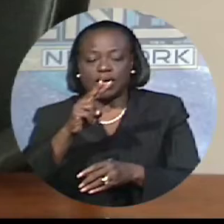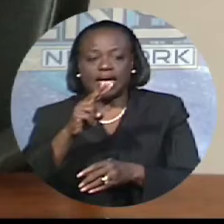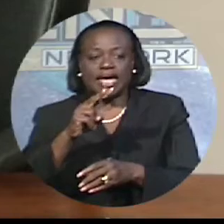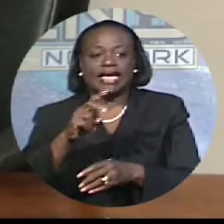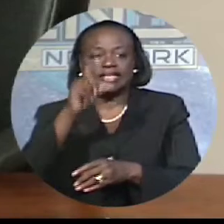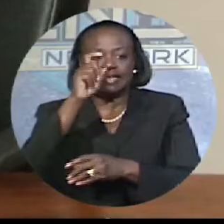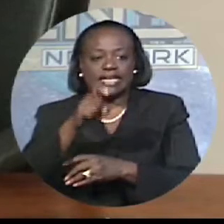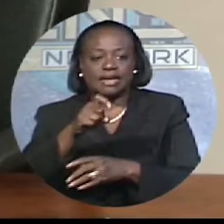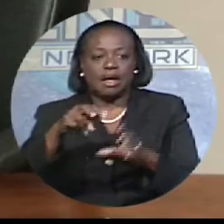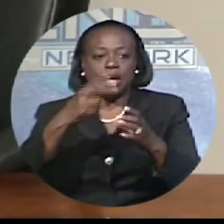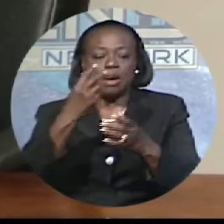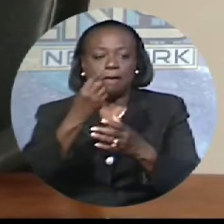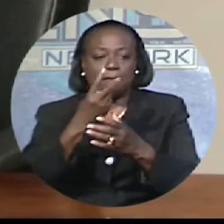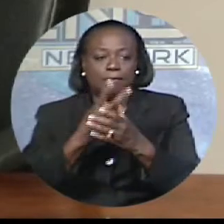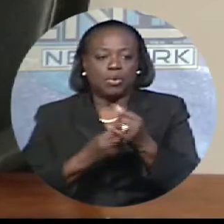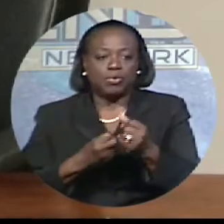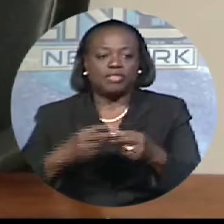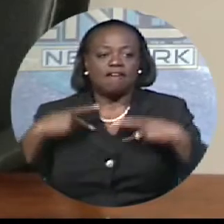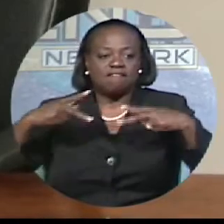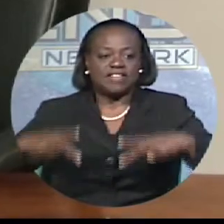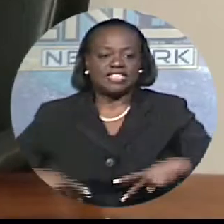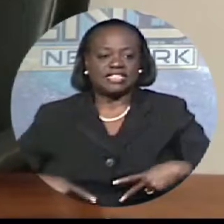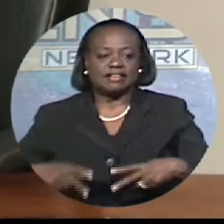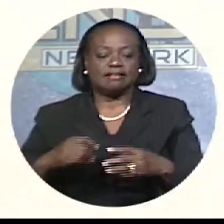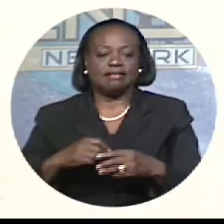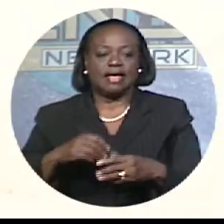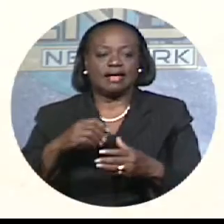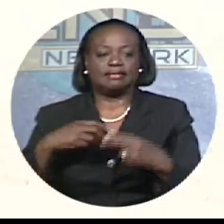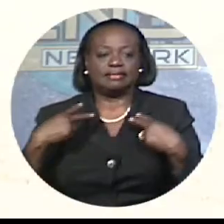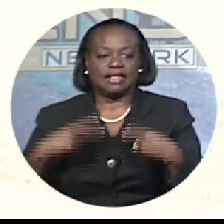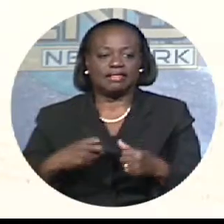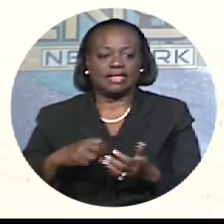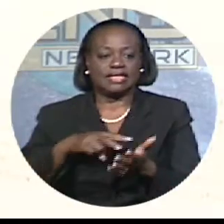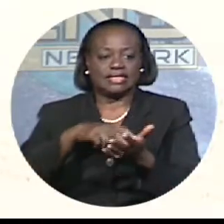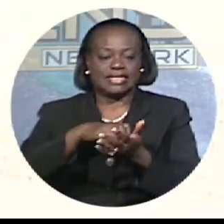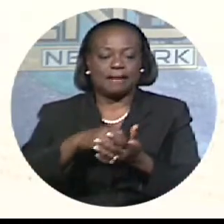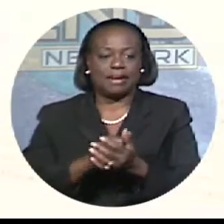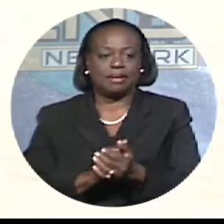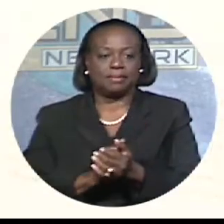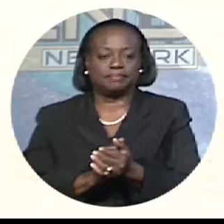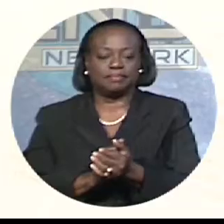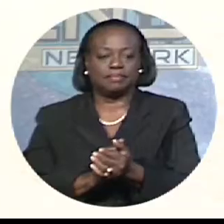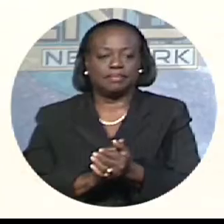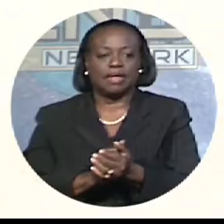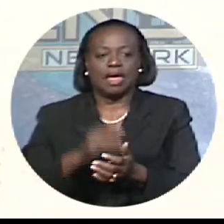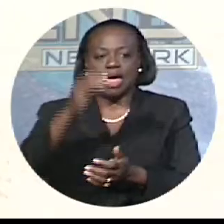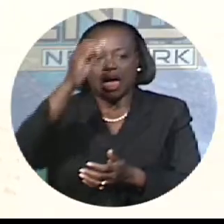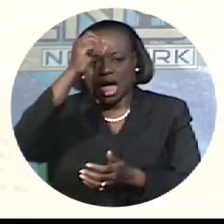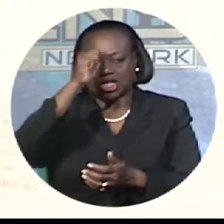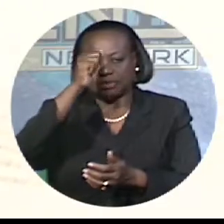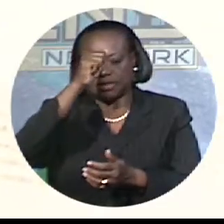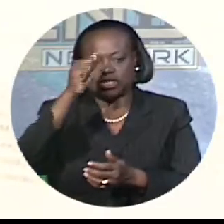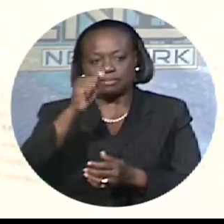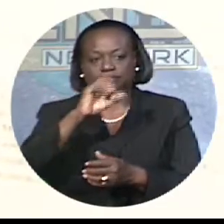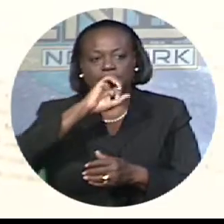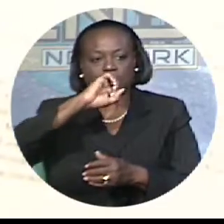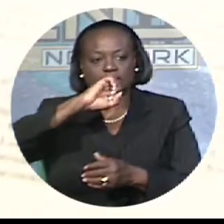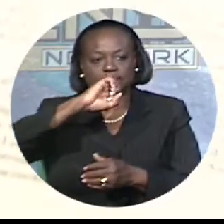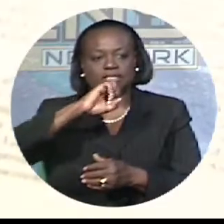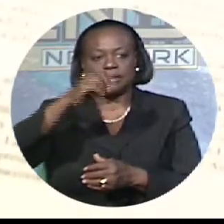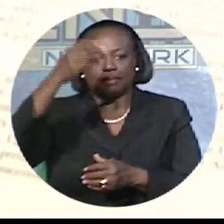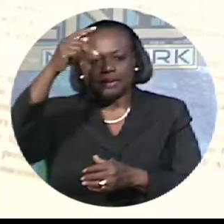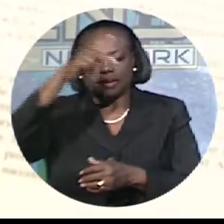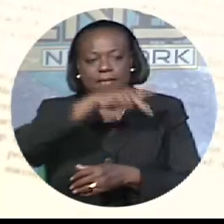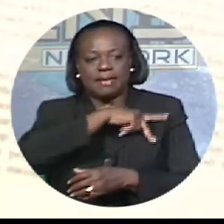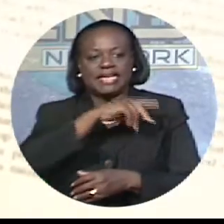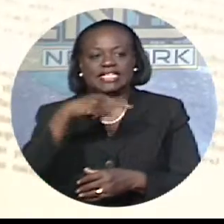mental stamina to do so, and he feels he no longer has the physical stamina. Archbishop Pinder says Pope Benedict was the first pope he had the pleasure of